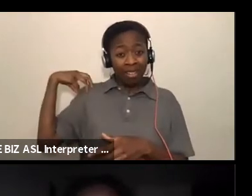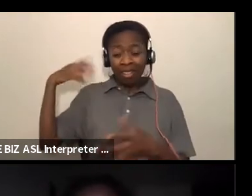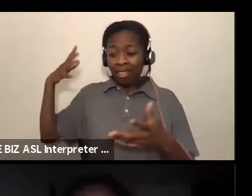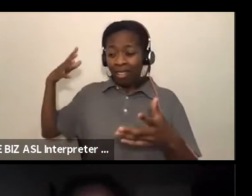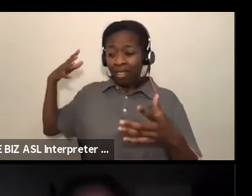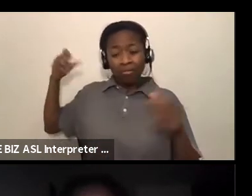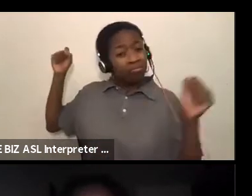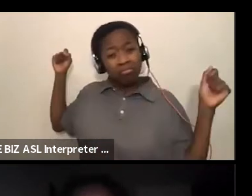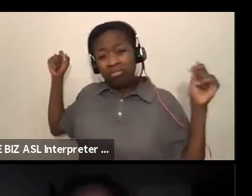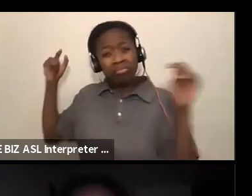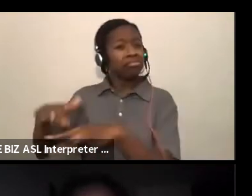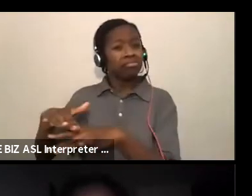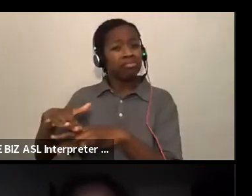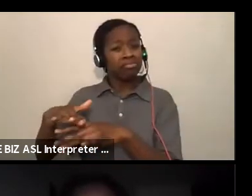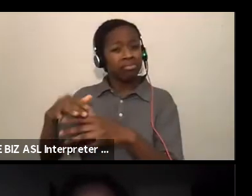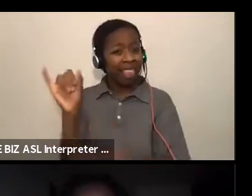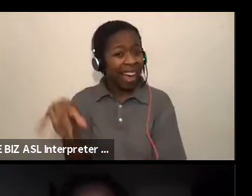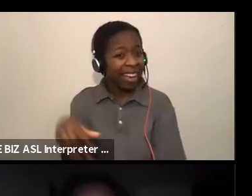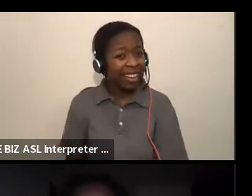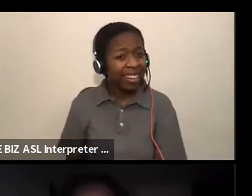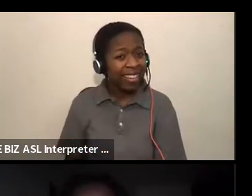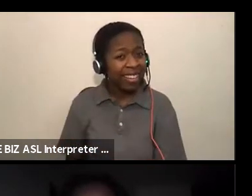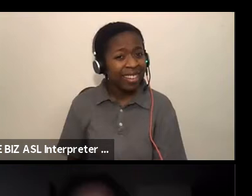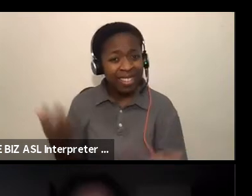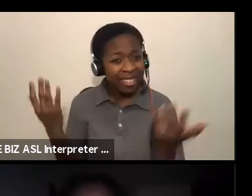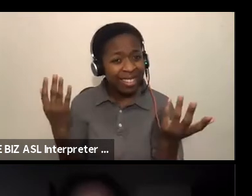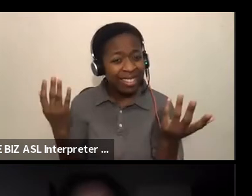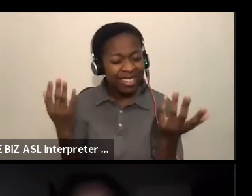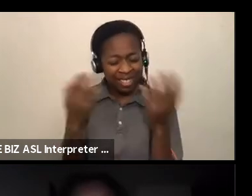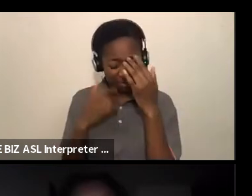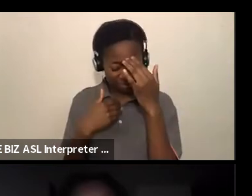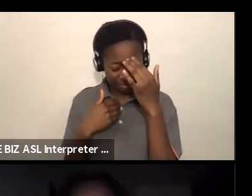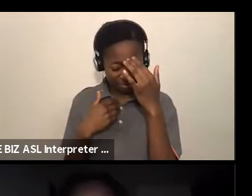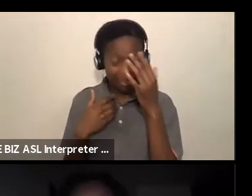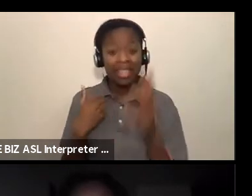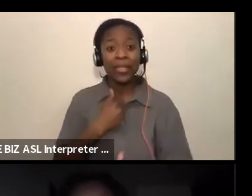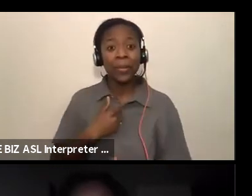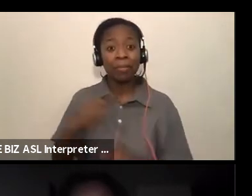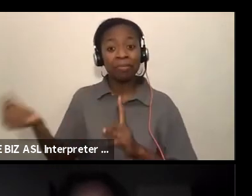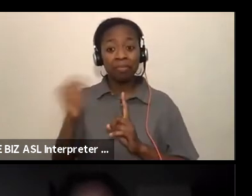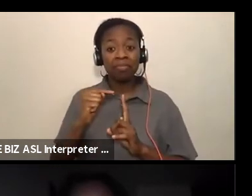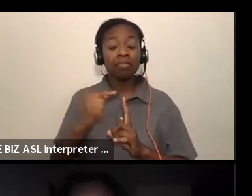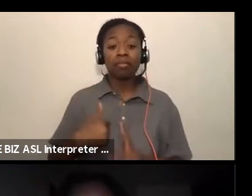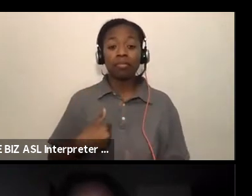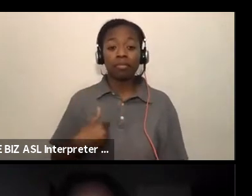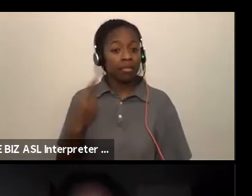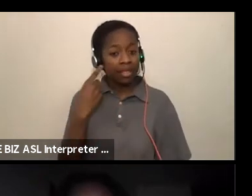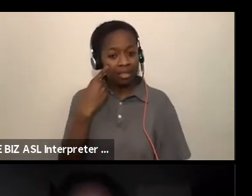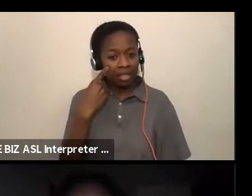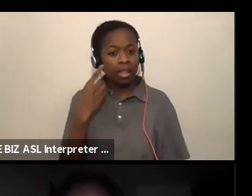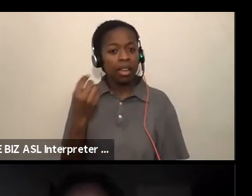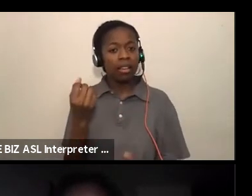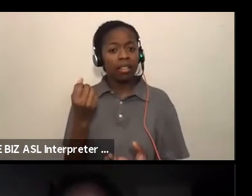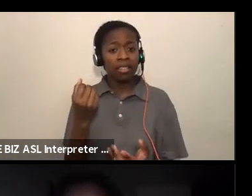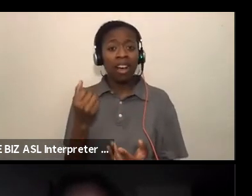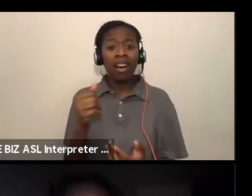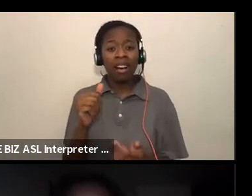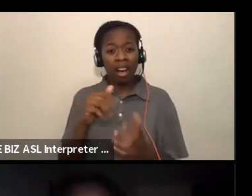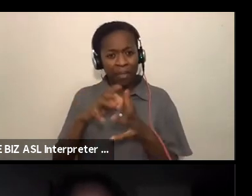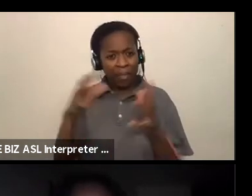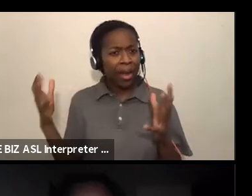I'm so sorry, but just to come back to my point, I think it's just like a lot of like redistribution